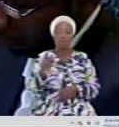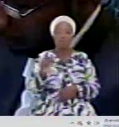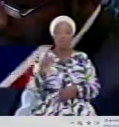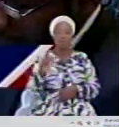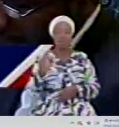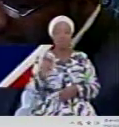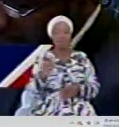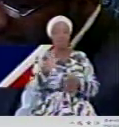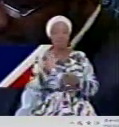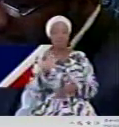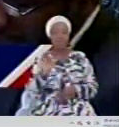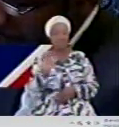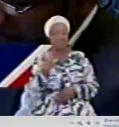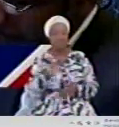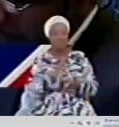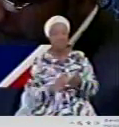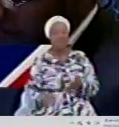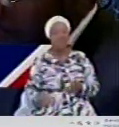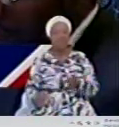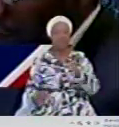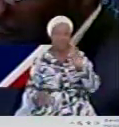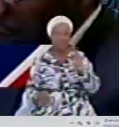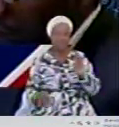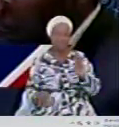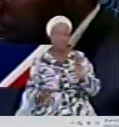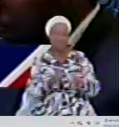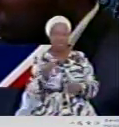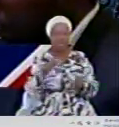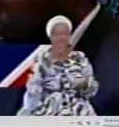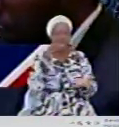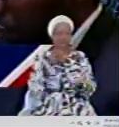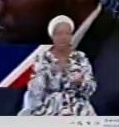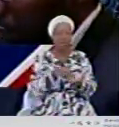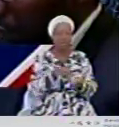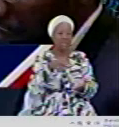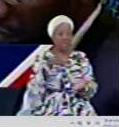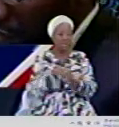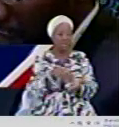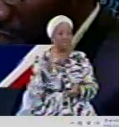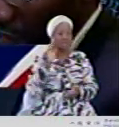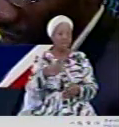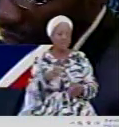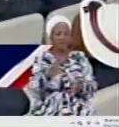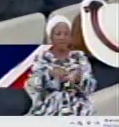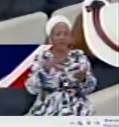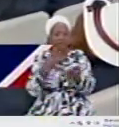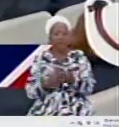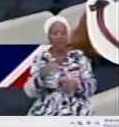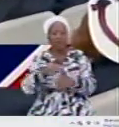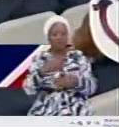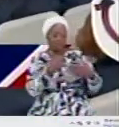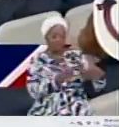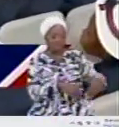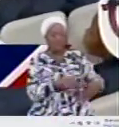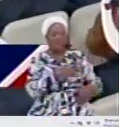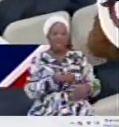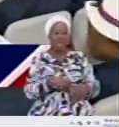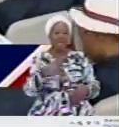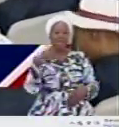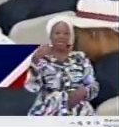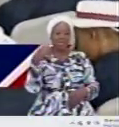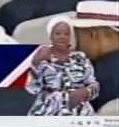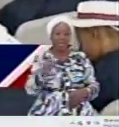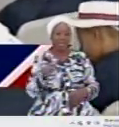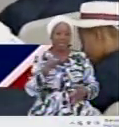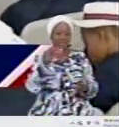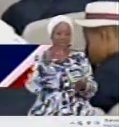7. 1,000 shall fall at thy side, and 10,000 at thy right